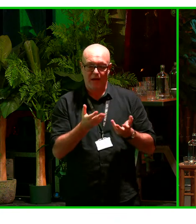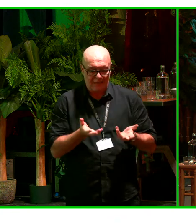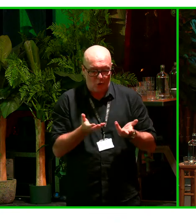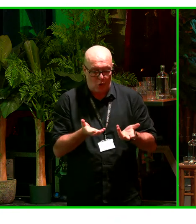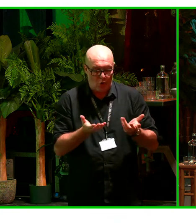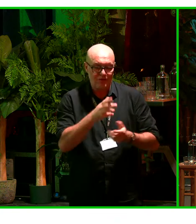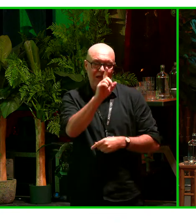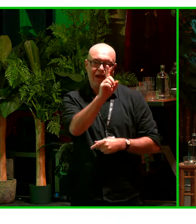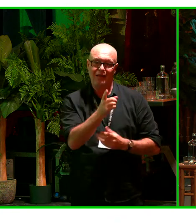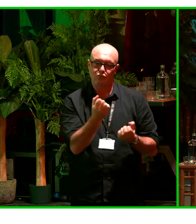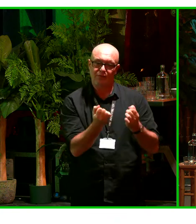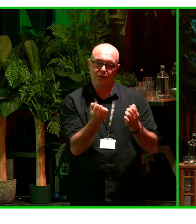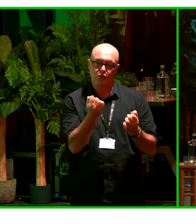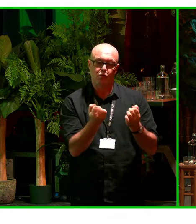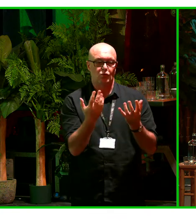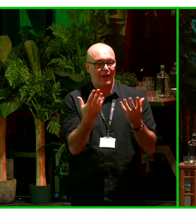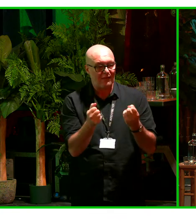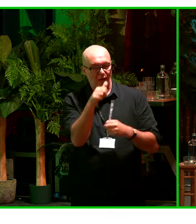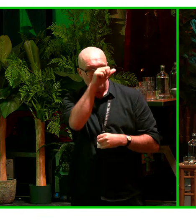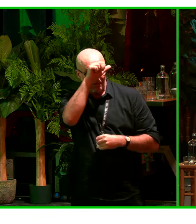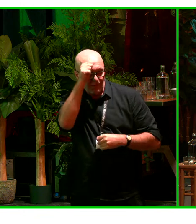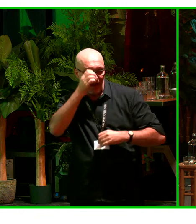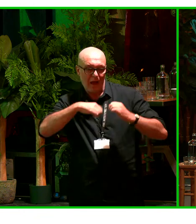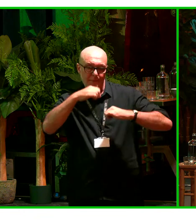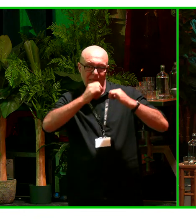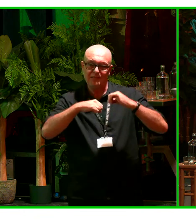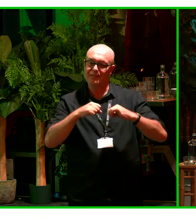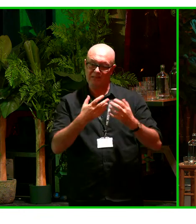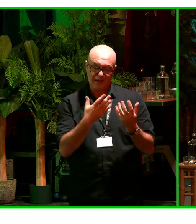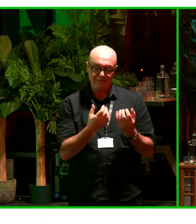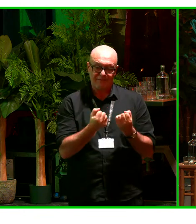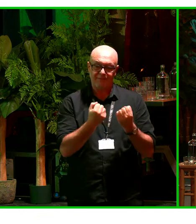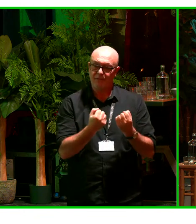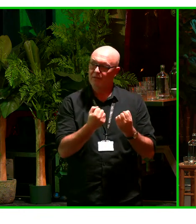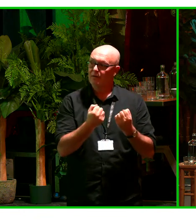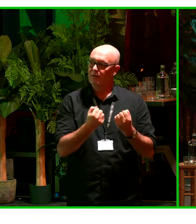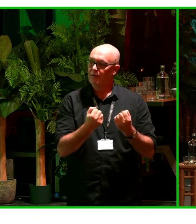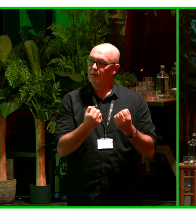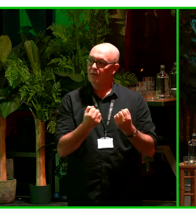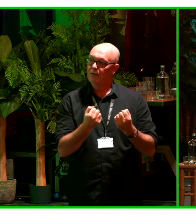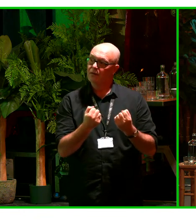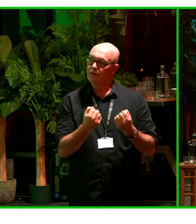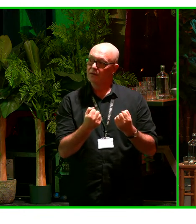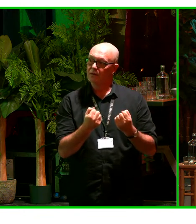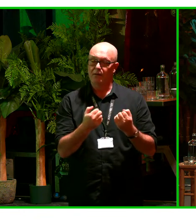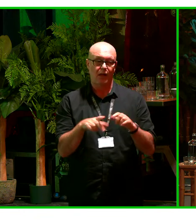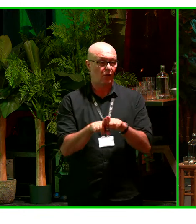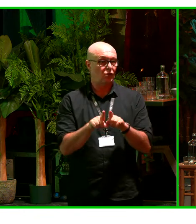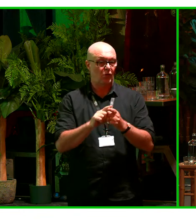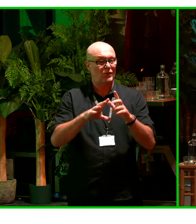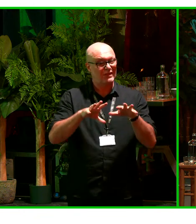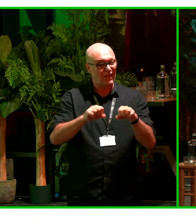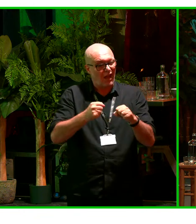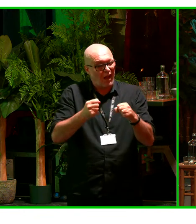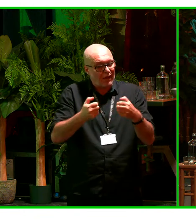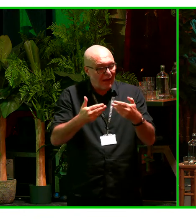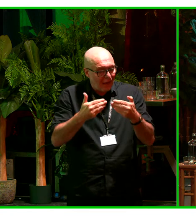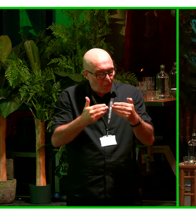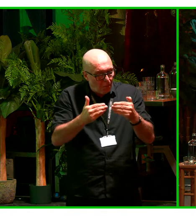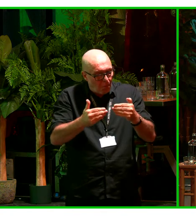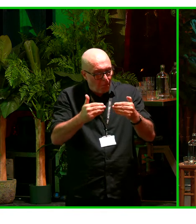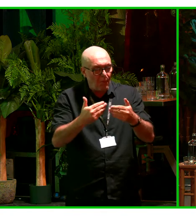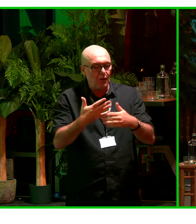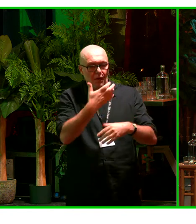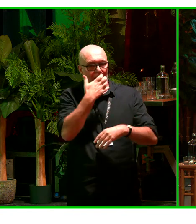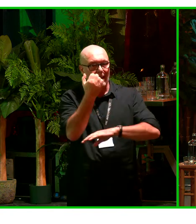we have smart buildings within our cities, and we've accelerated the rollout of heat pumps. That's going to have a huge